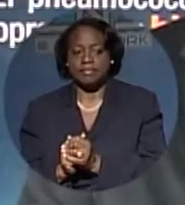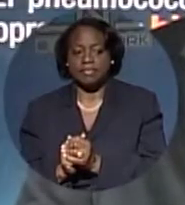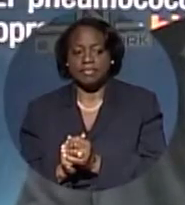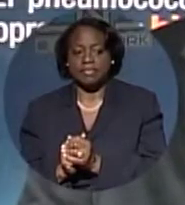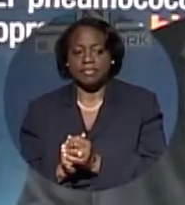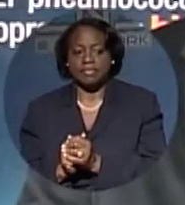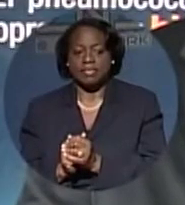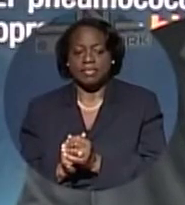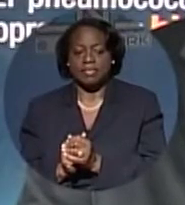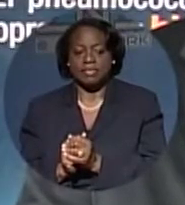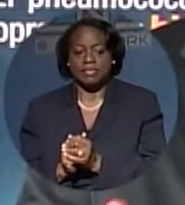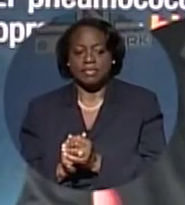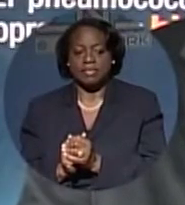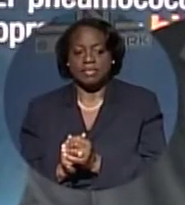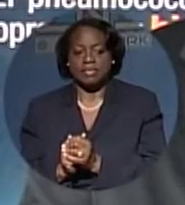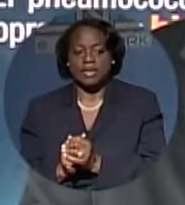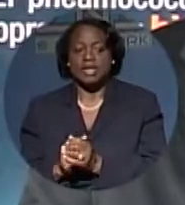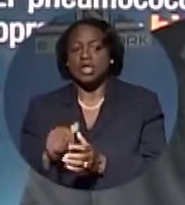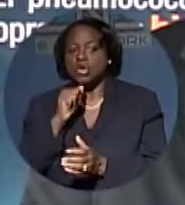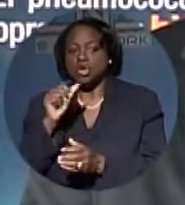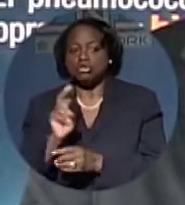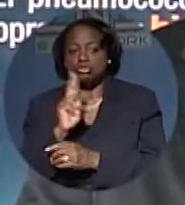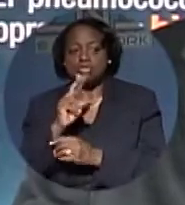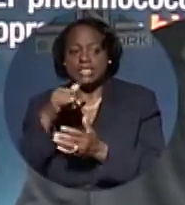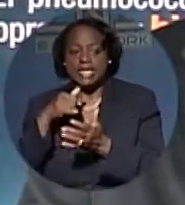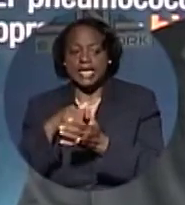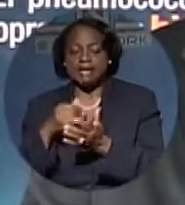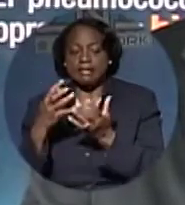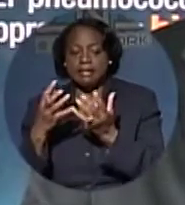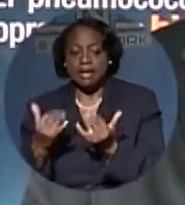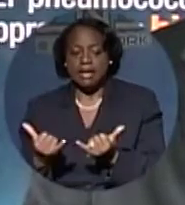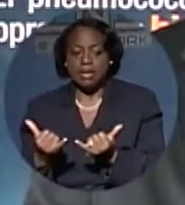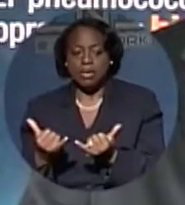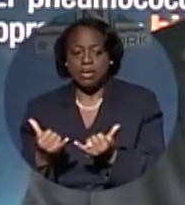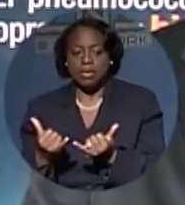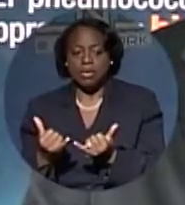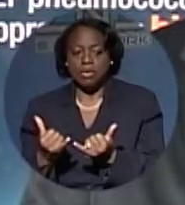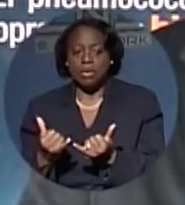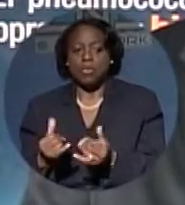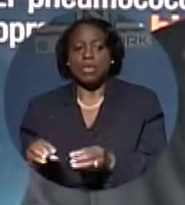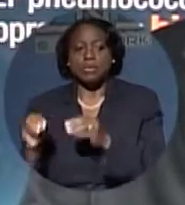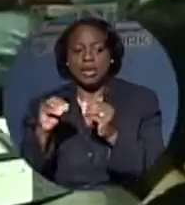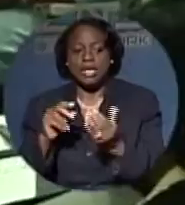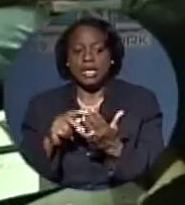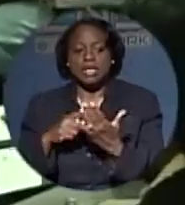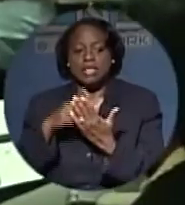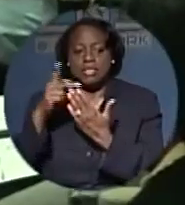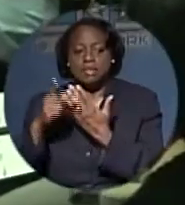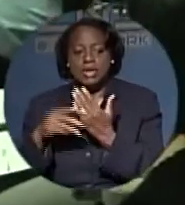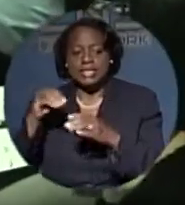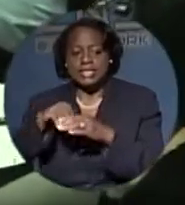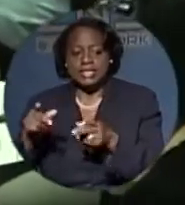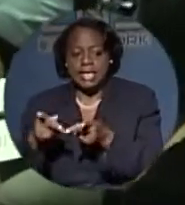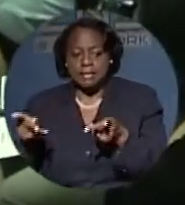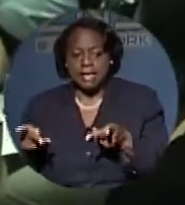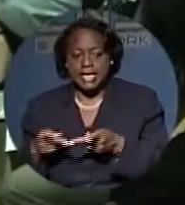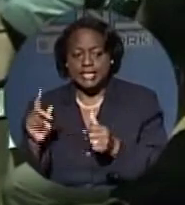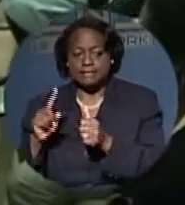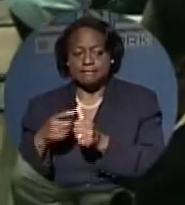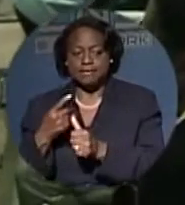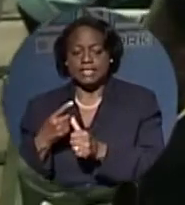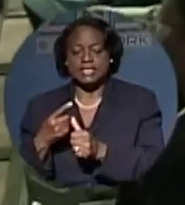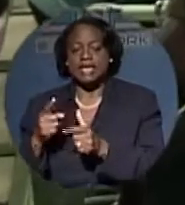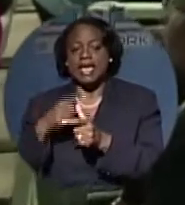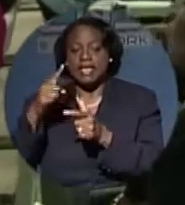come in. We're not using it now. We're putting the protocol and policies in place for that so that that can be introduced. We see